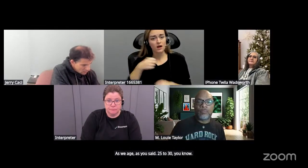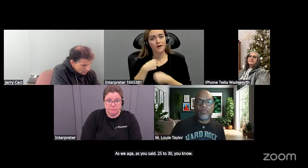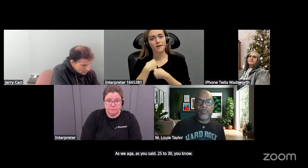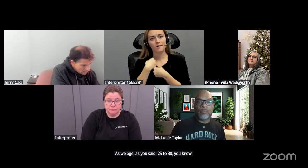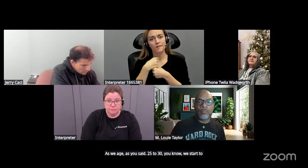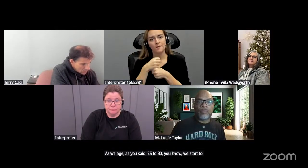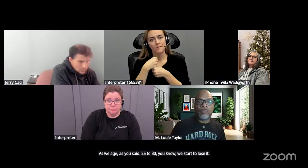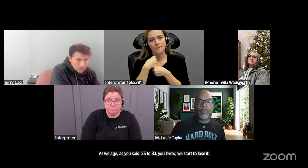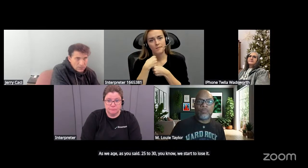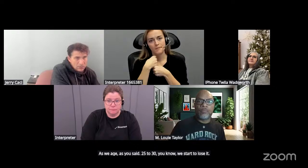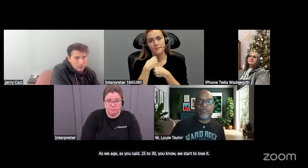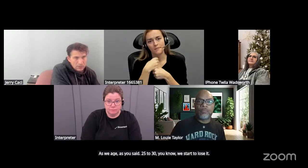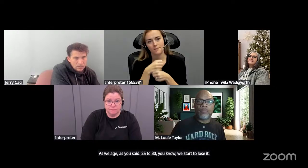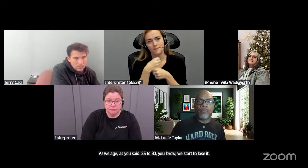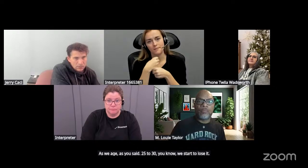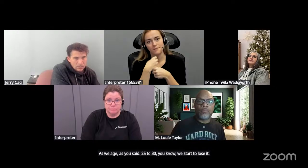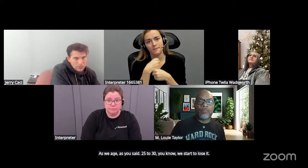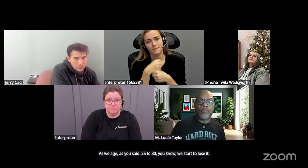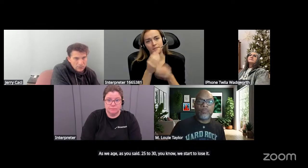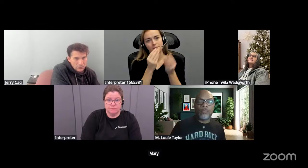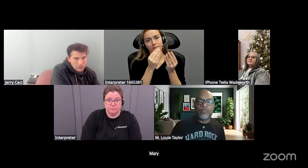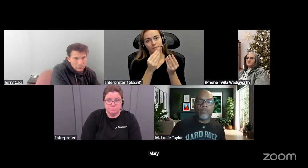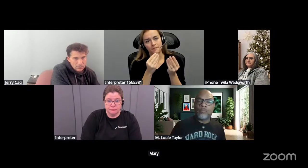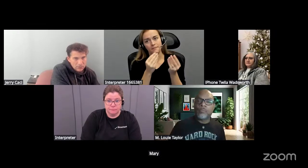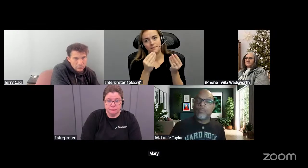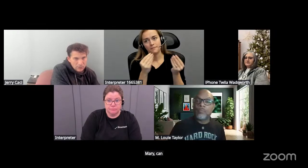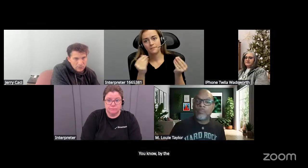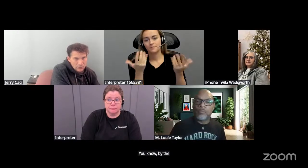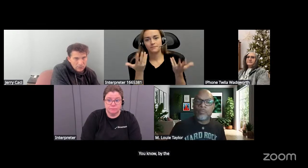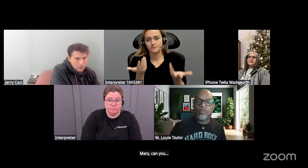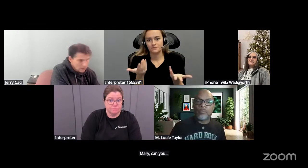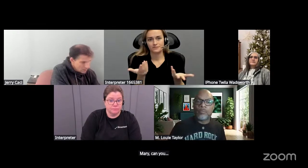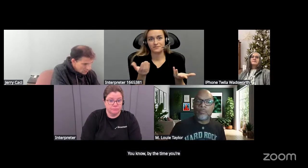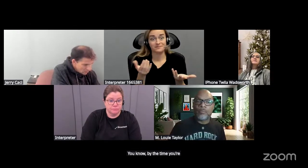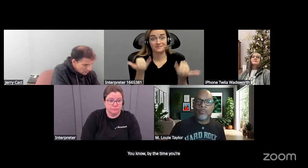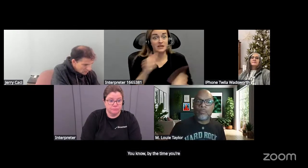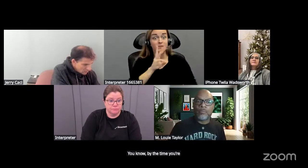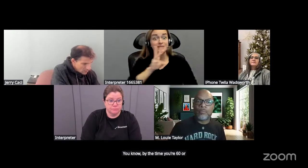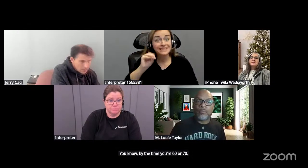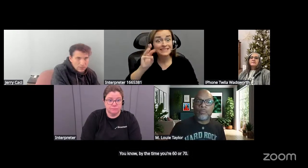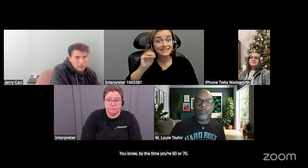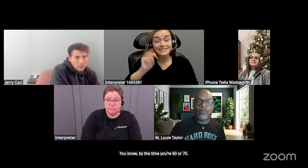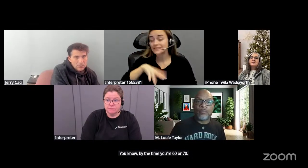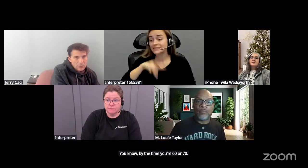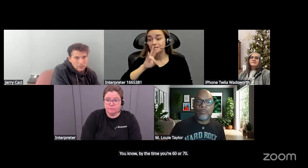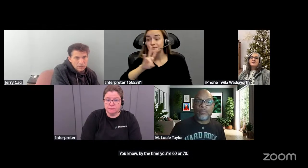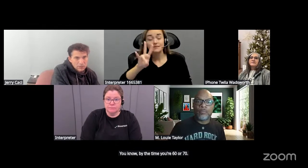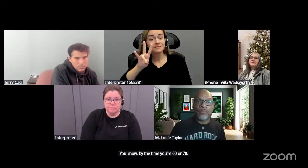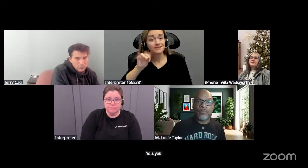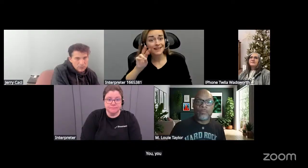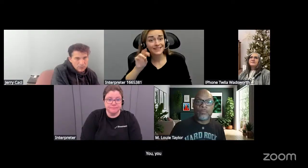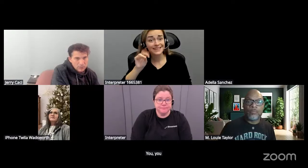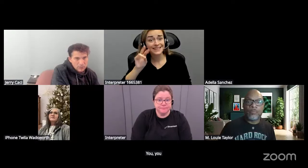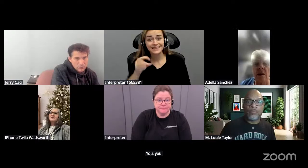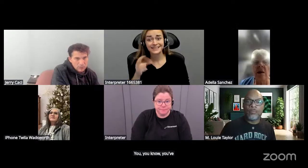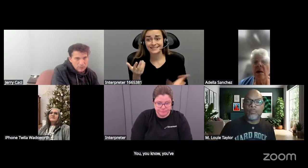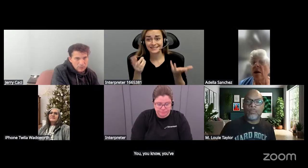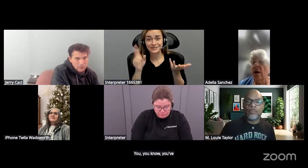lose it. maybe can you? By the time you're 60 or 70, you've you've only